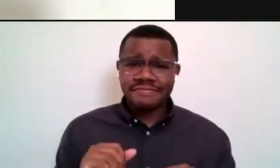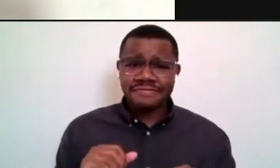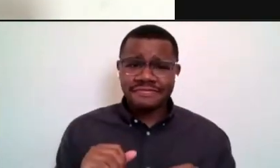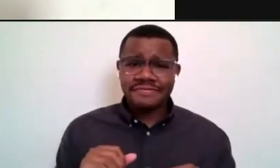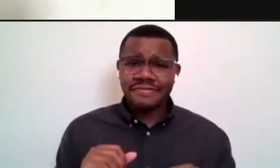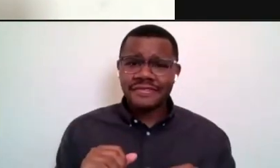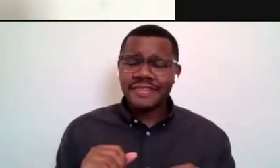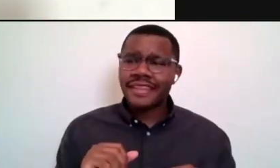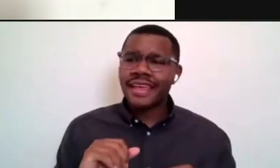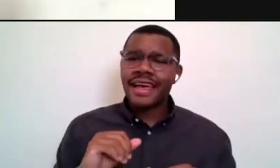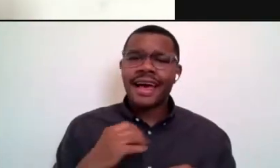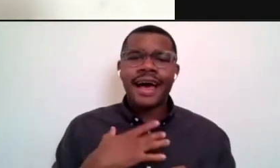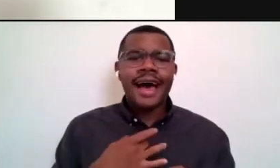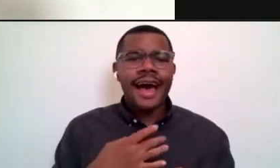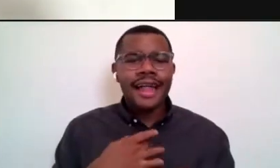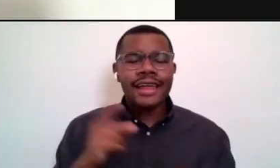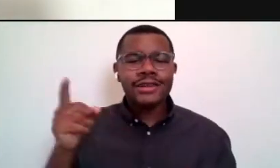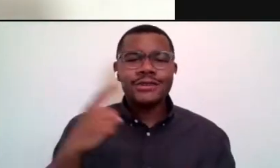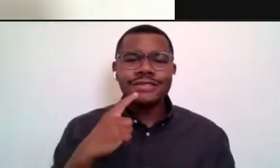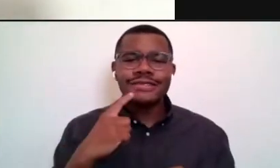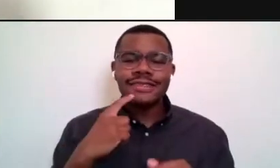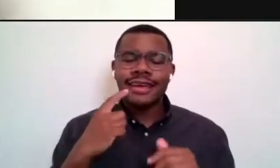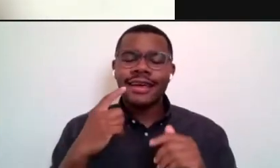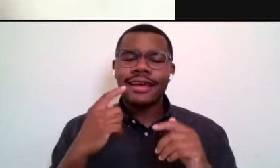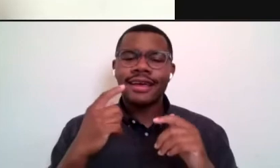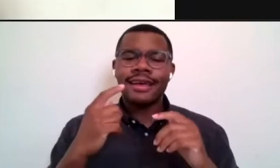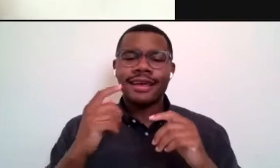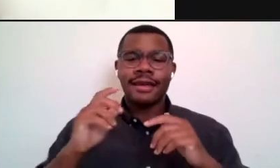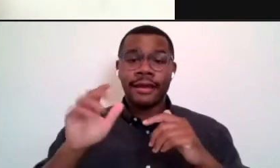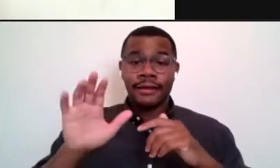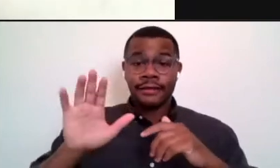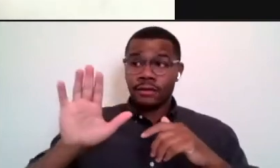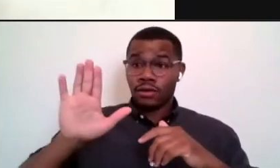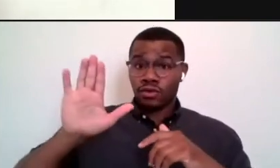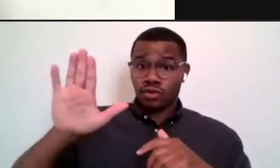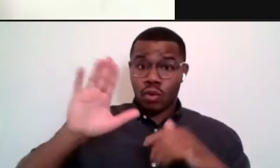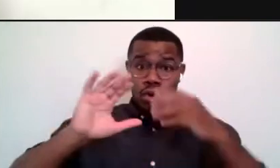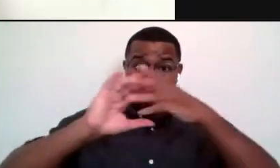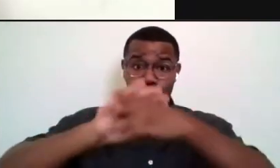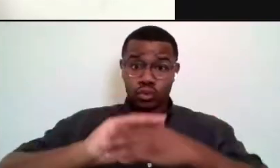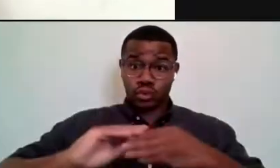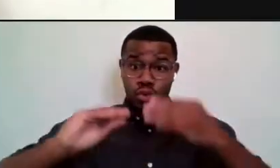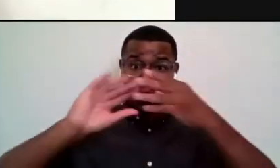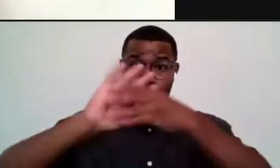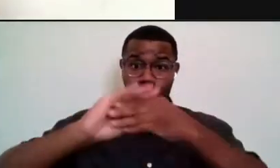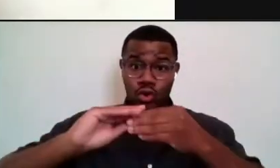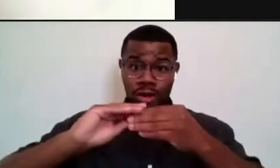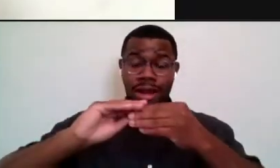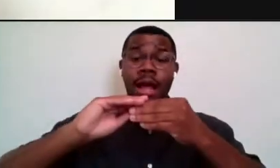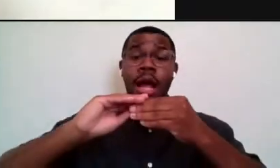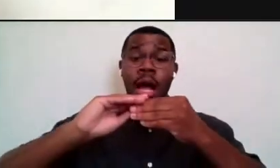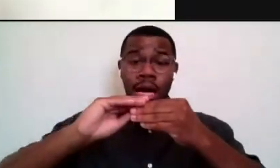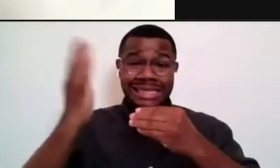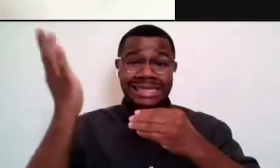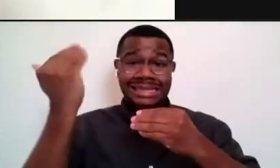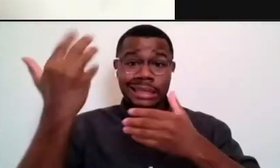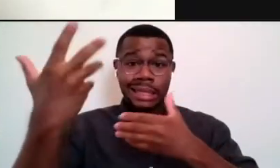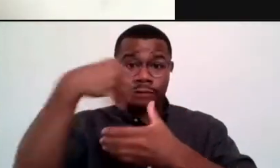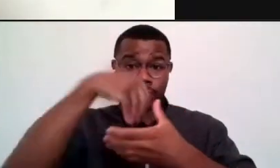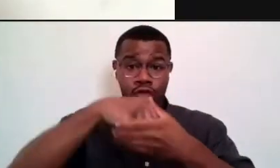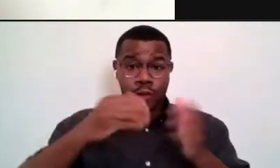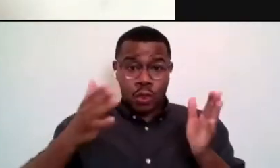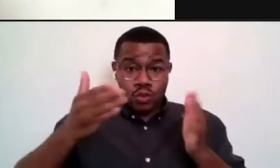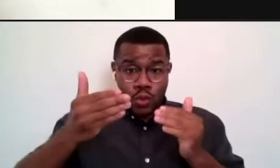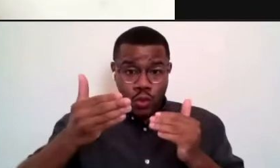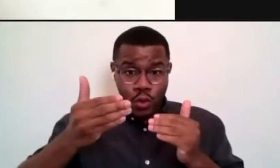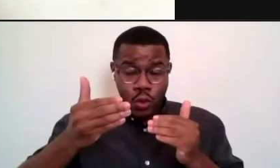your story and brings that in the room. And then the story that is outside of yourself, who loves you